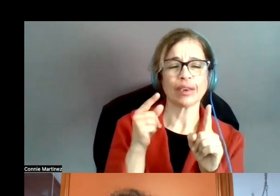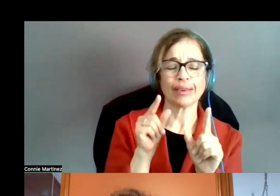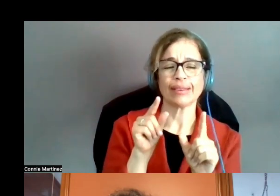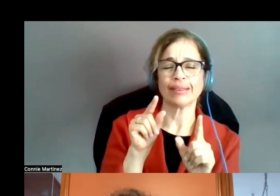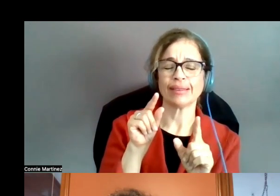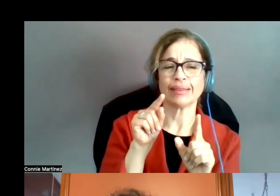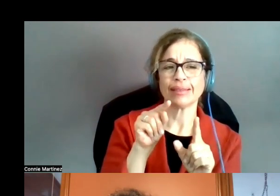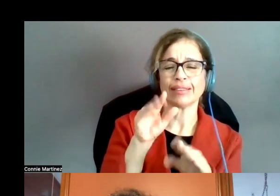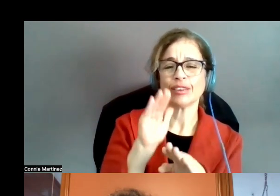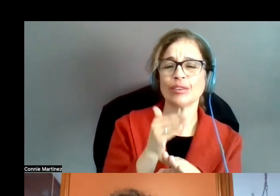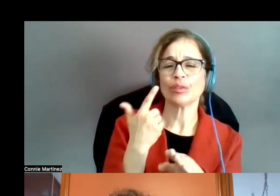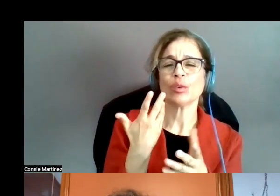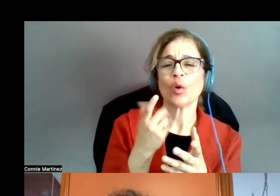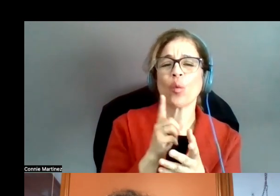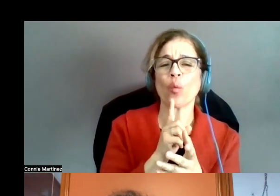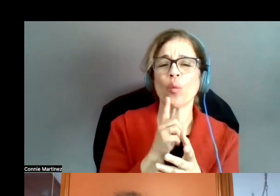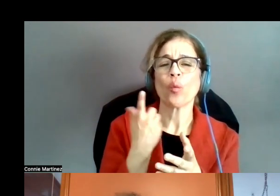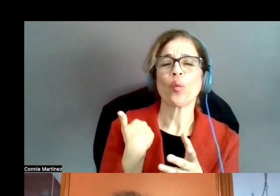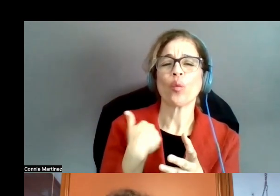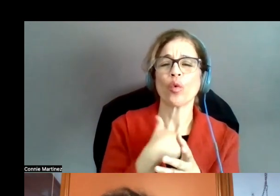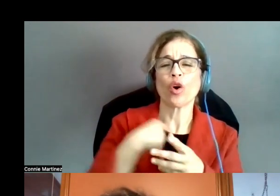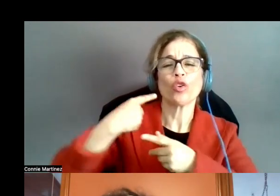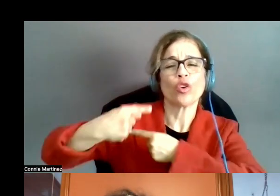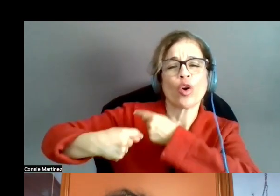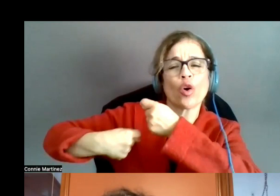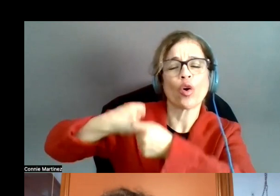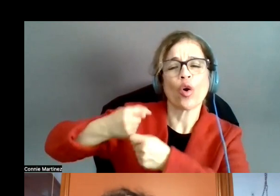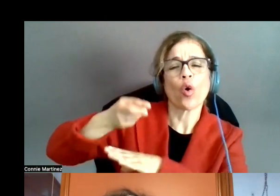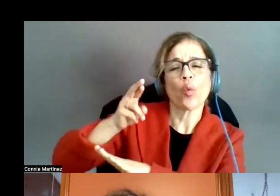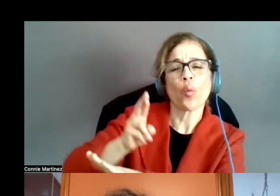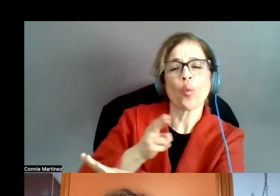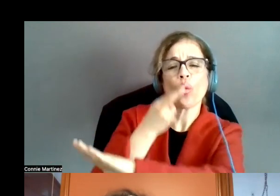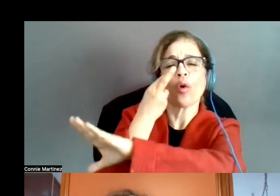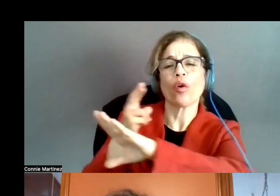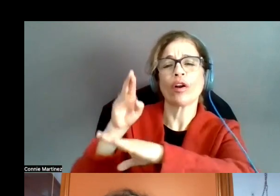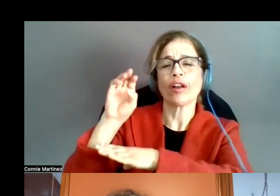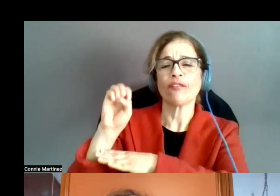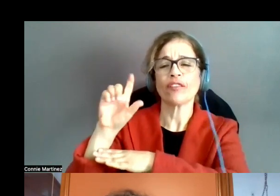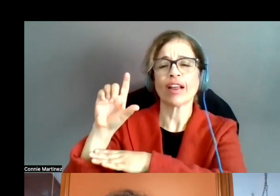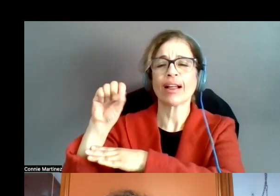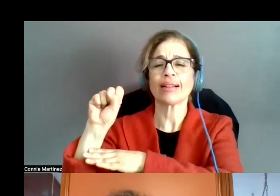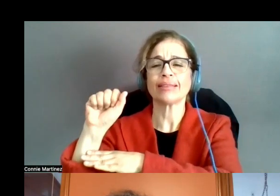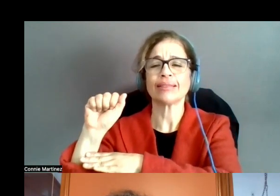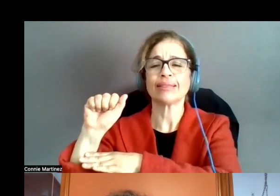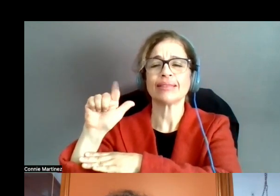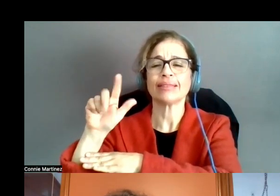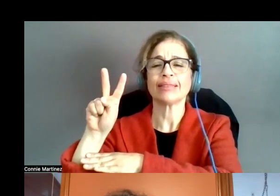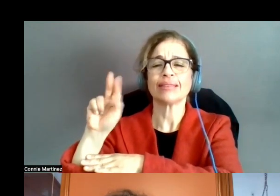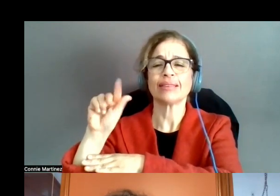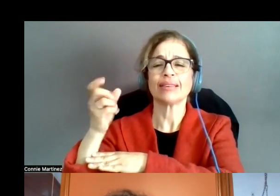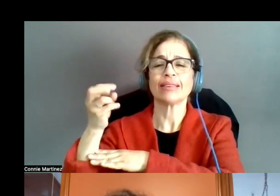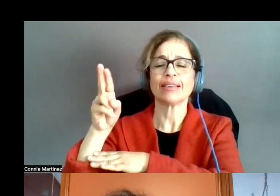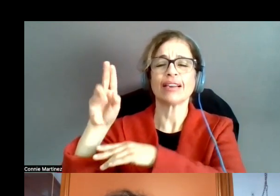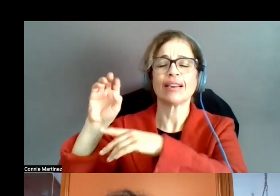we wanted to tweak the traditional rhythms from Salvador. So what we did